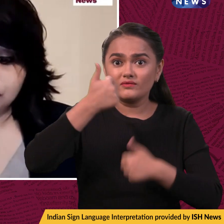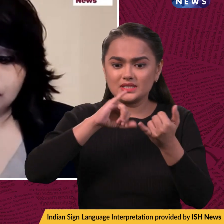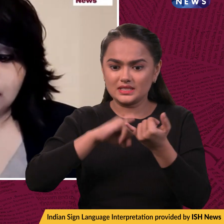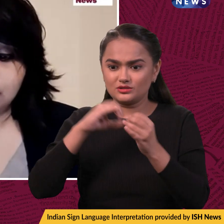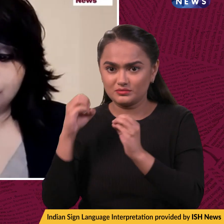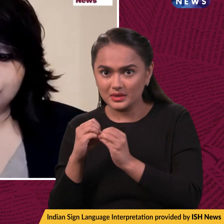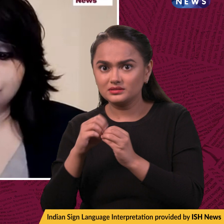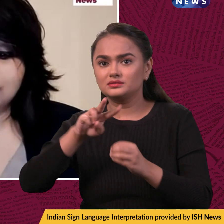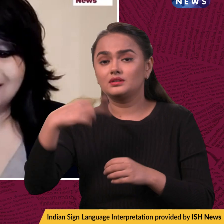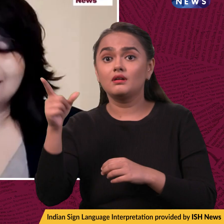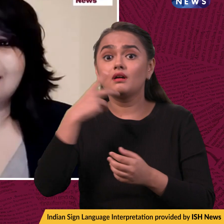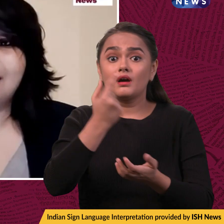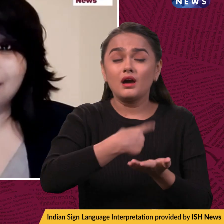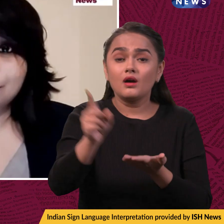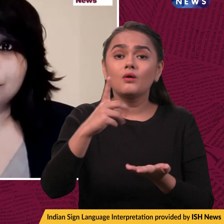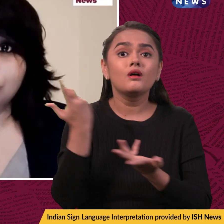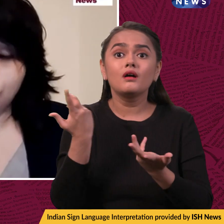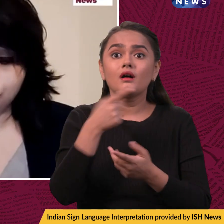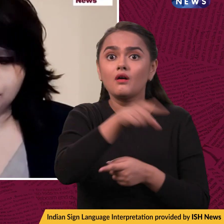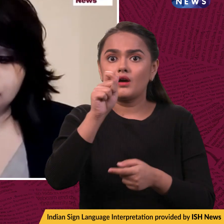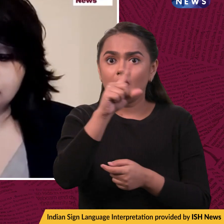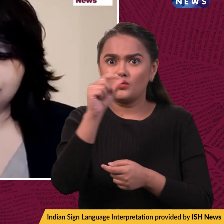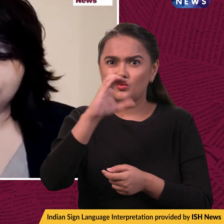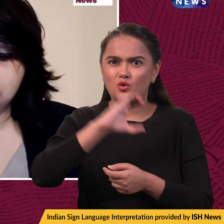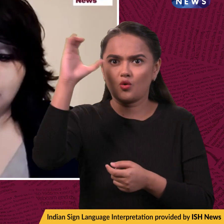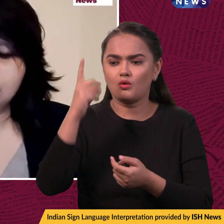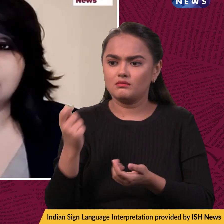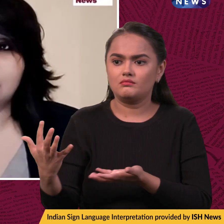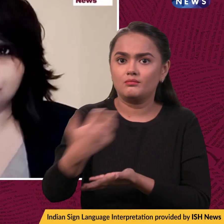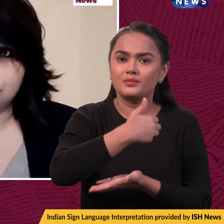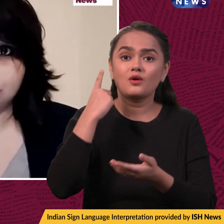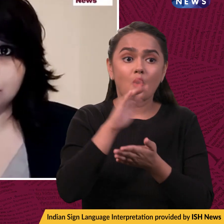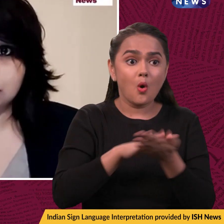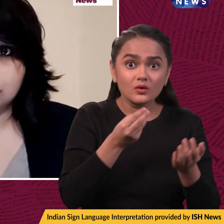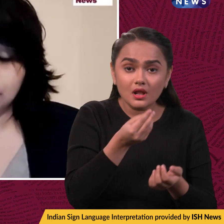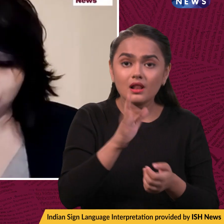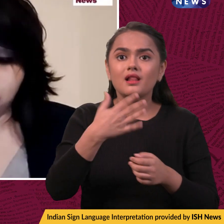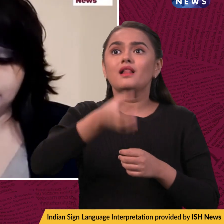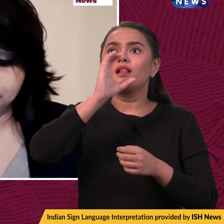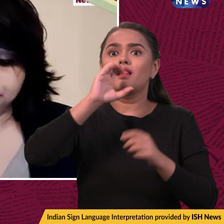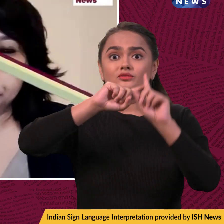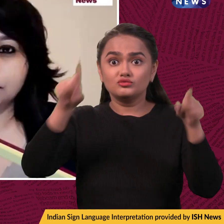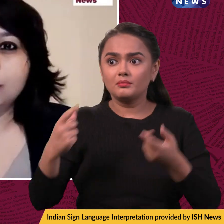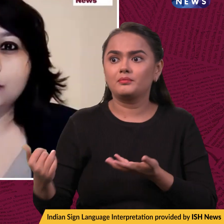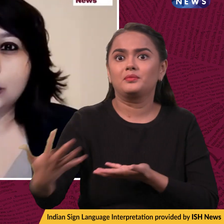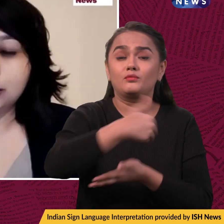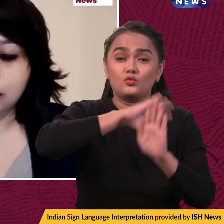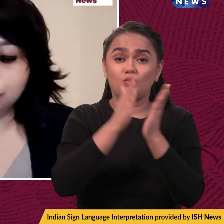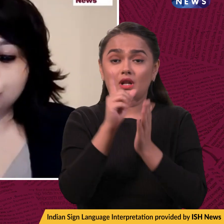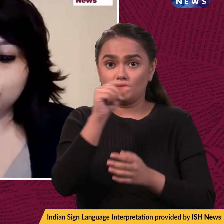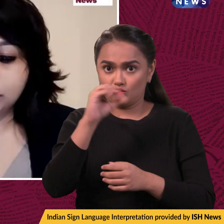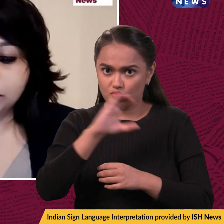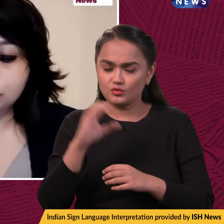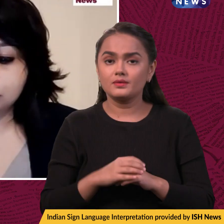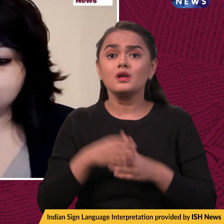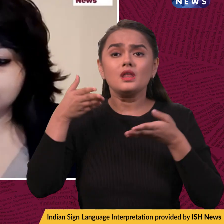Sachin Vaze and others to collect 100 crore rupees from bars and restaurants in Mumbai. Moving on now,